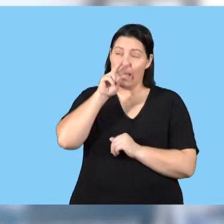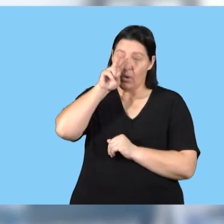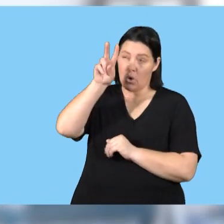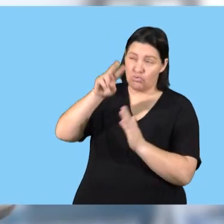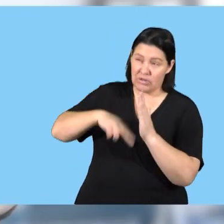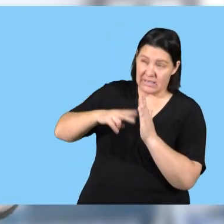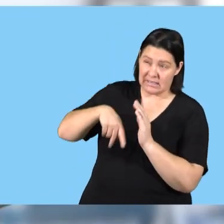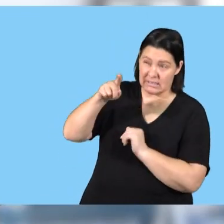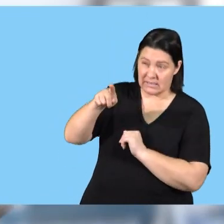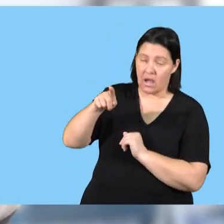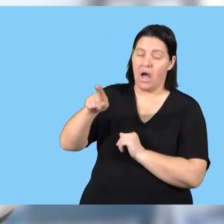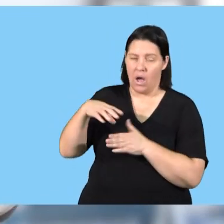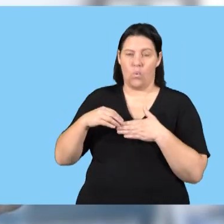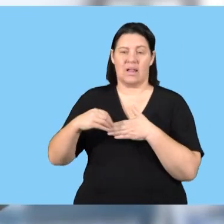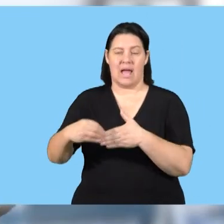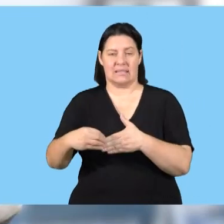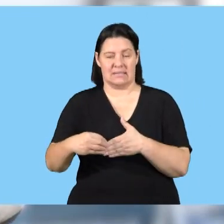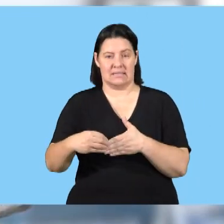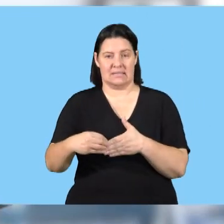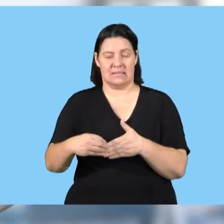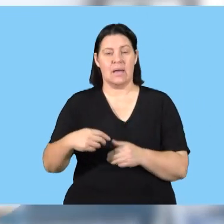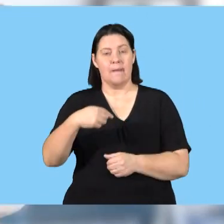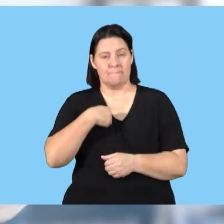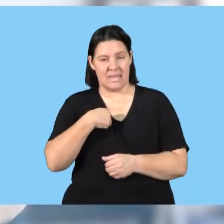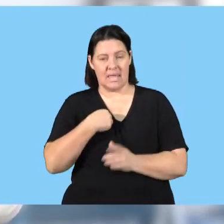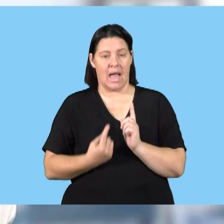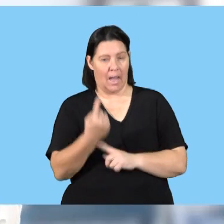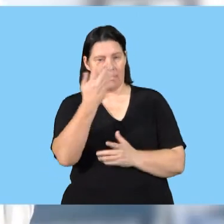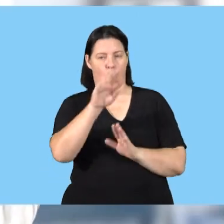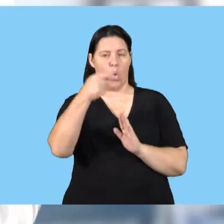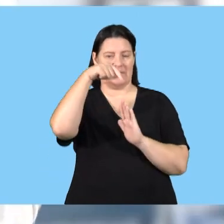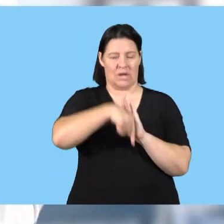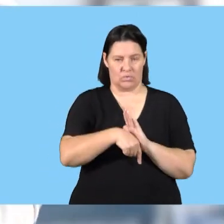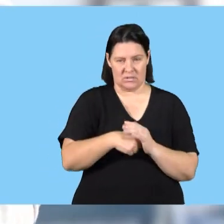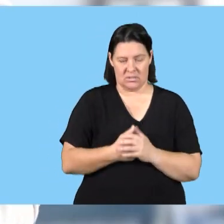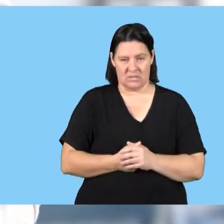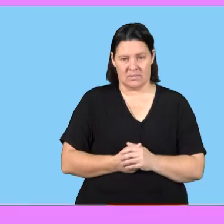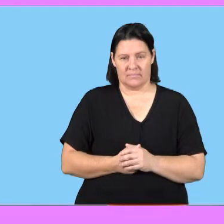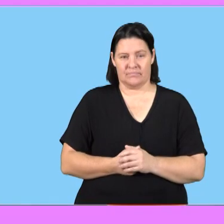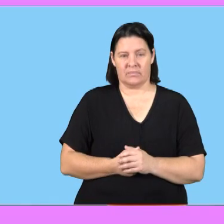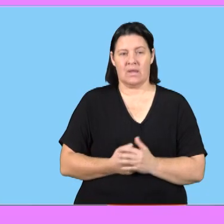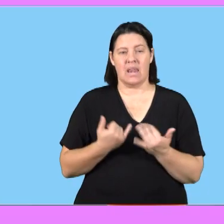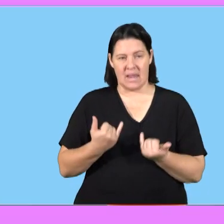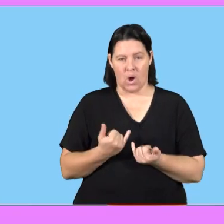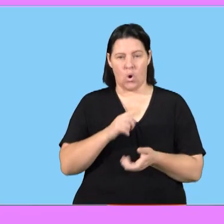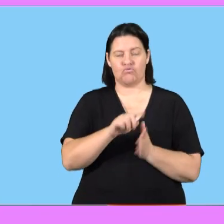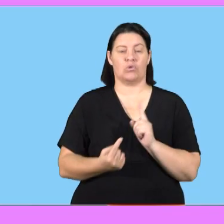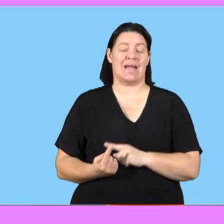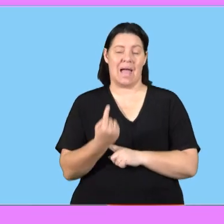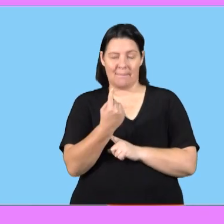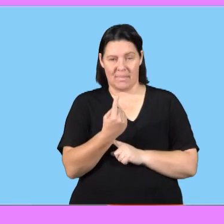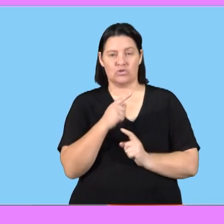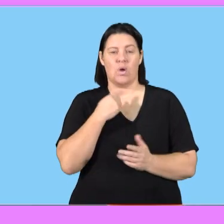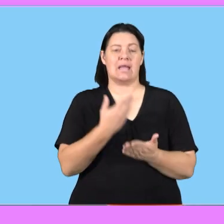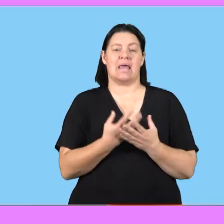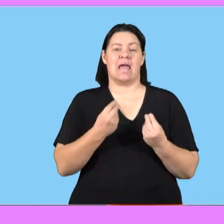context will guide you as to whether are you rounding up or rounding down. Now we need to round up so that